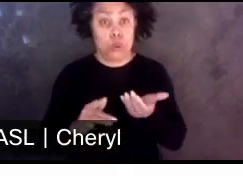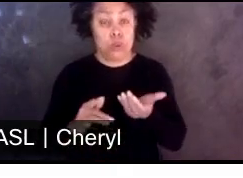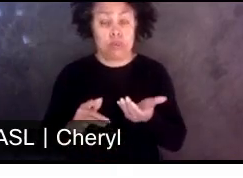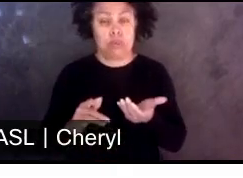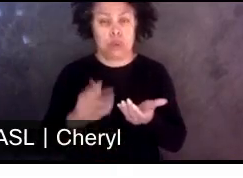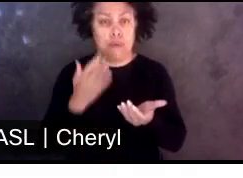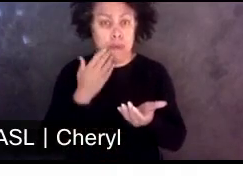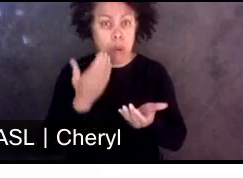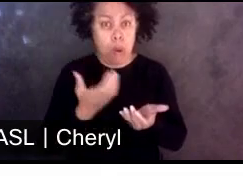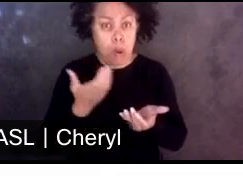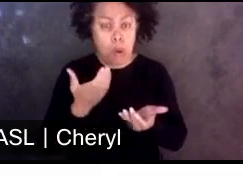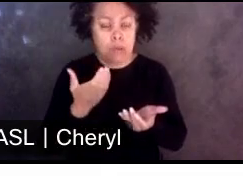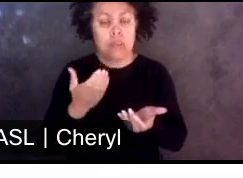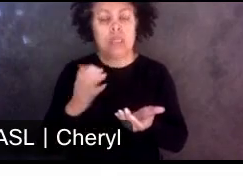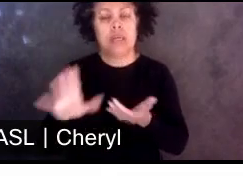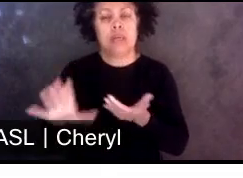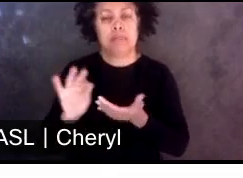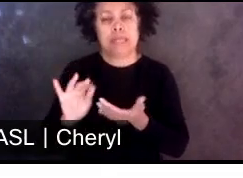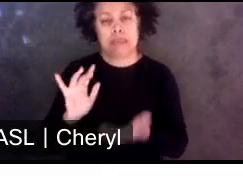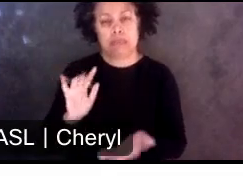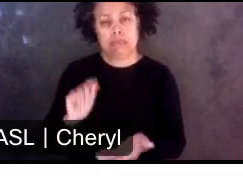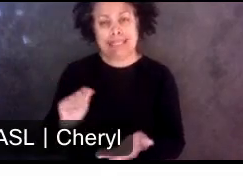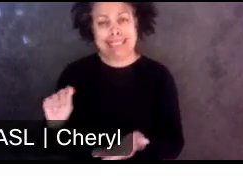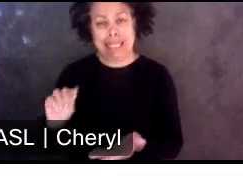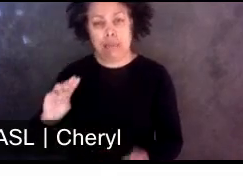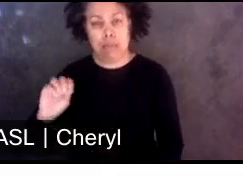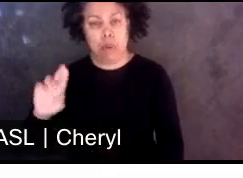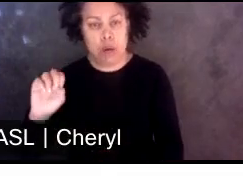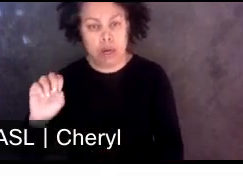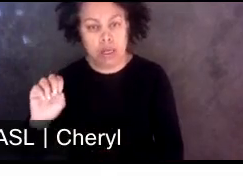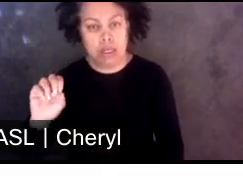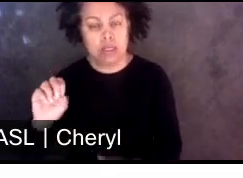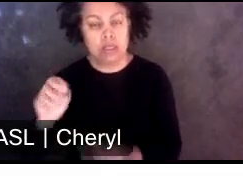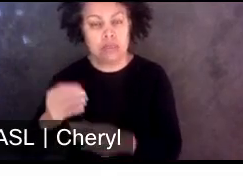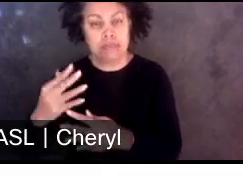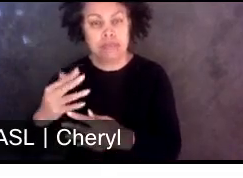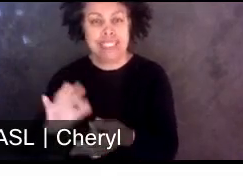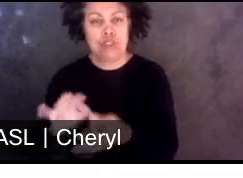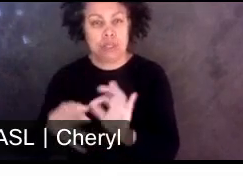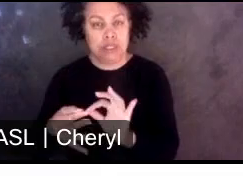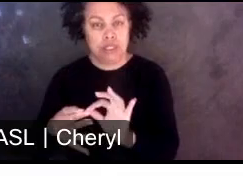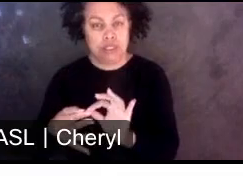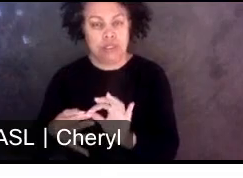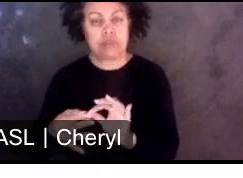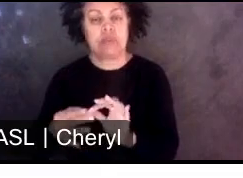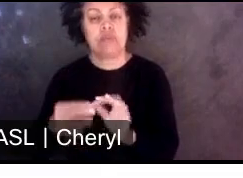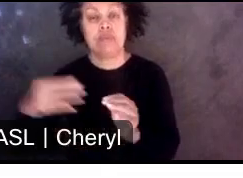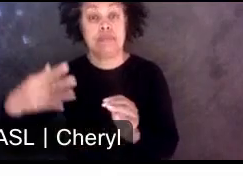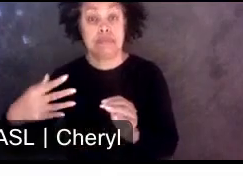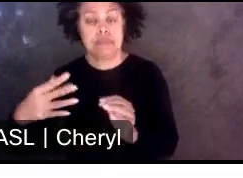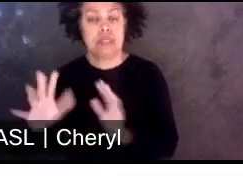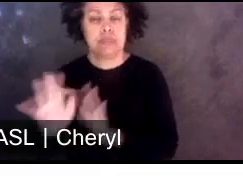by selecting the More option, then Interpretation, then selecting your language from the available